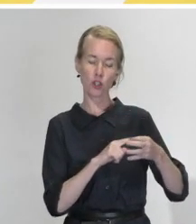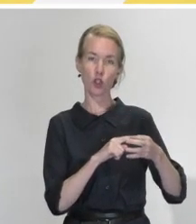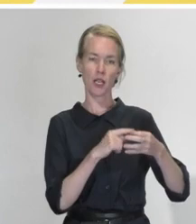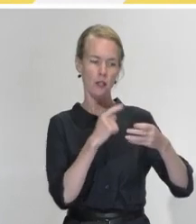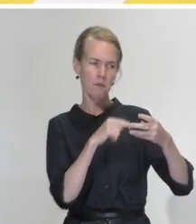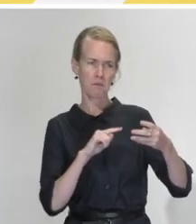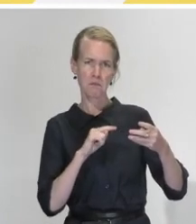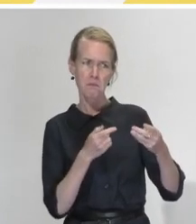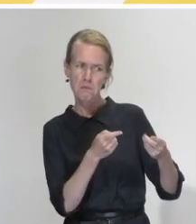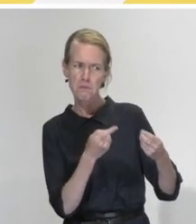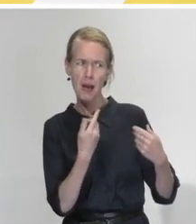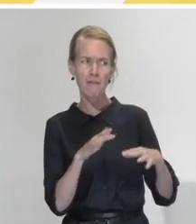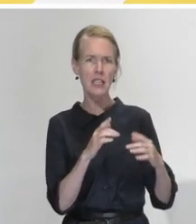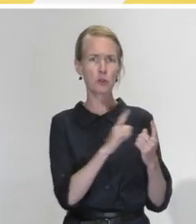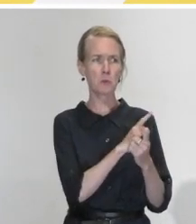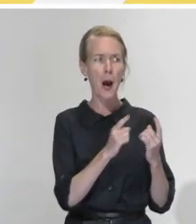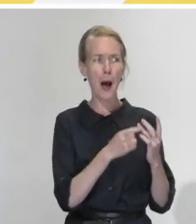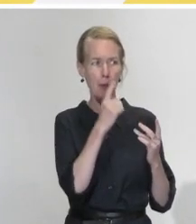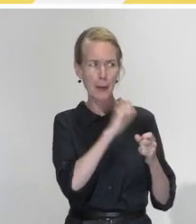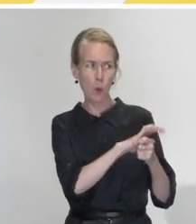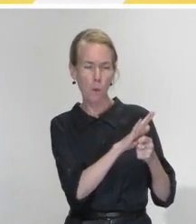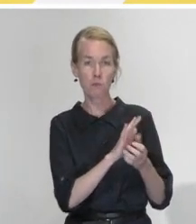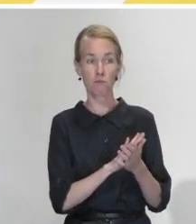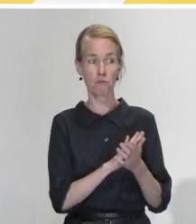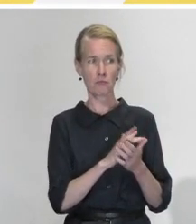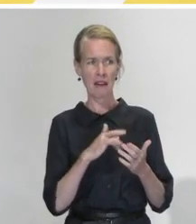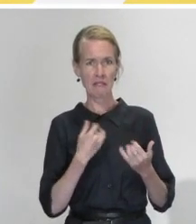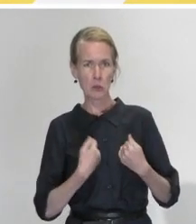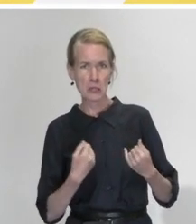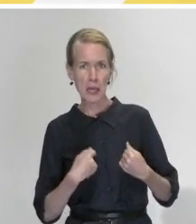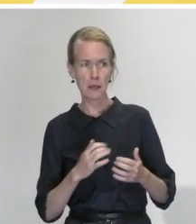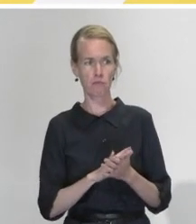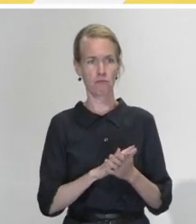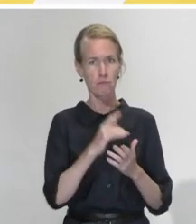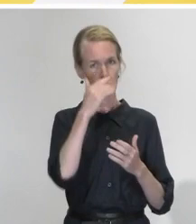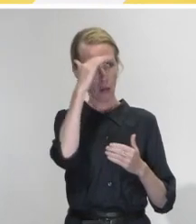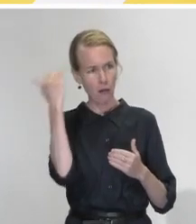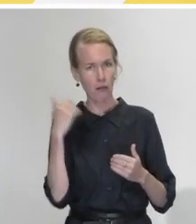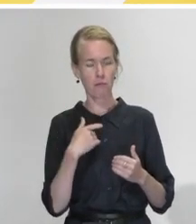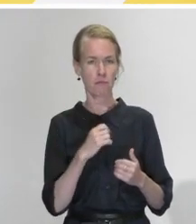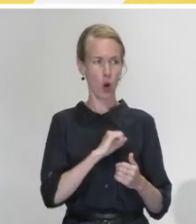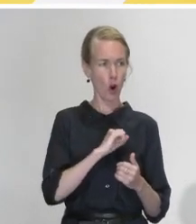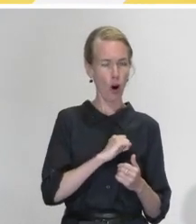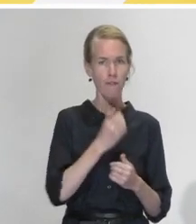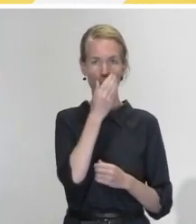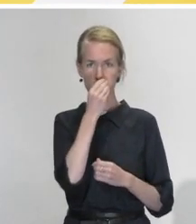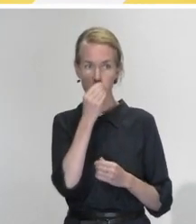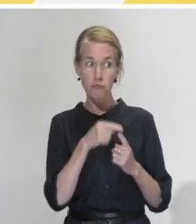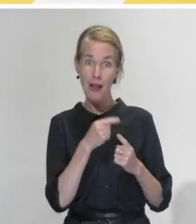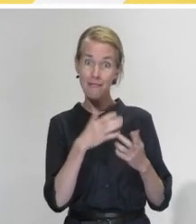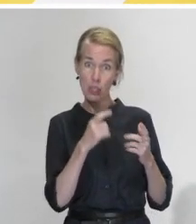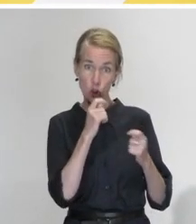to COVID-19, any symptoms, whether they have been tested, and so on. That happens on arrival.